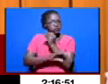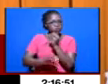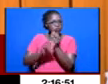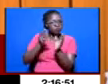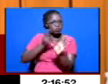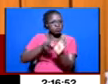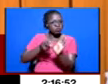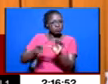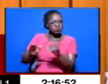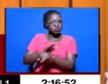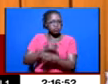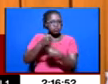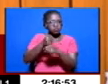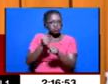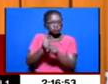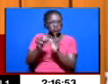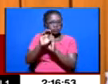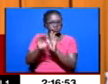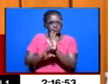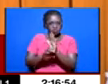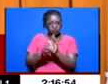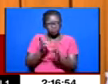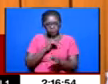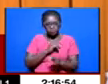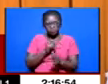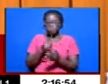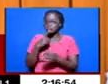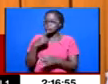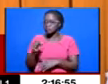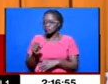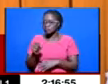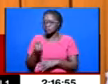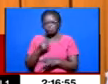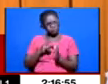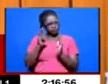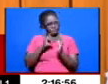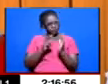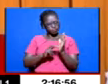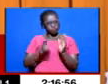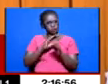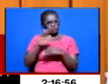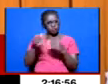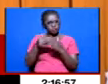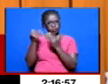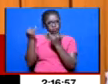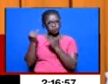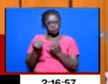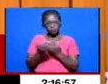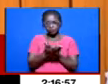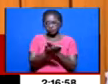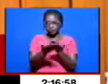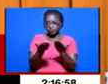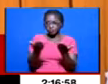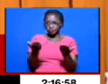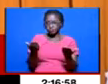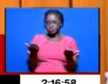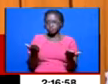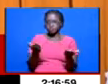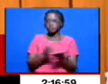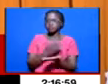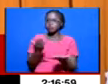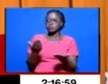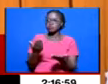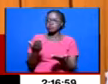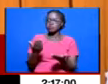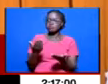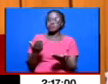fully in the making of the Constitution." So I've gone through this and I invited you, as some of my colleagues